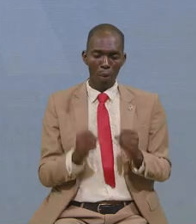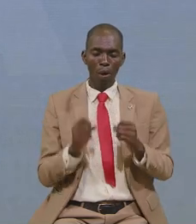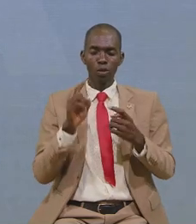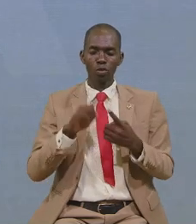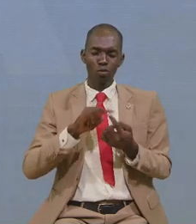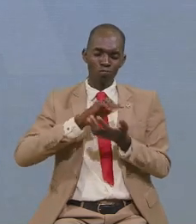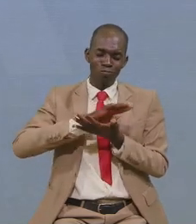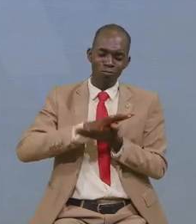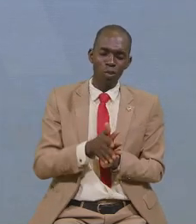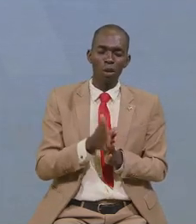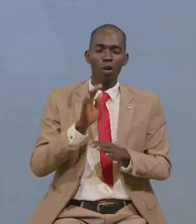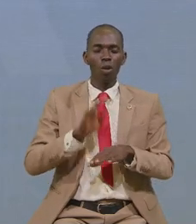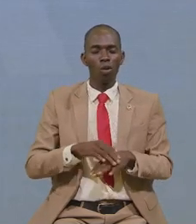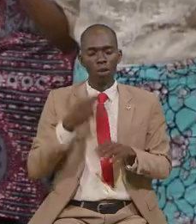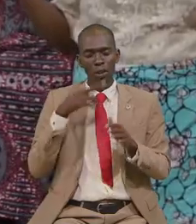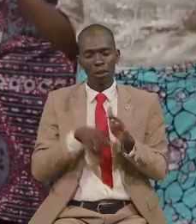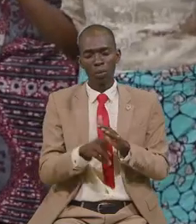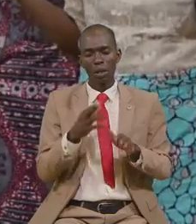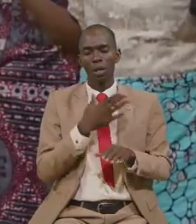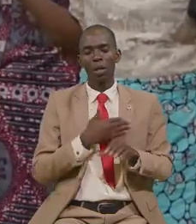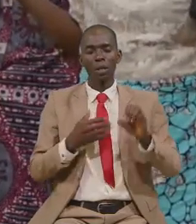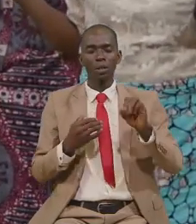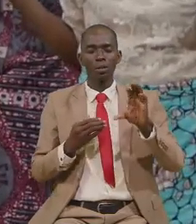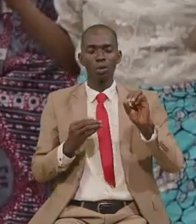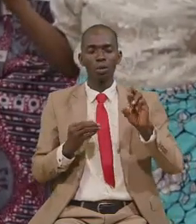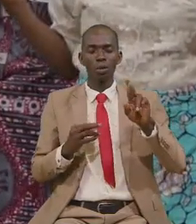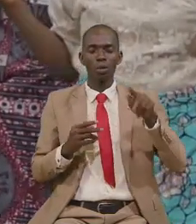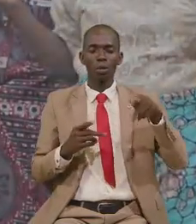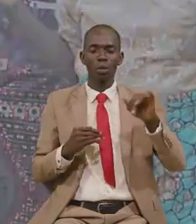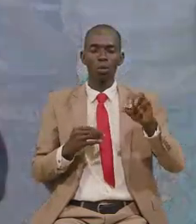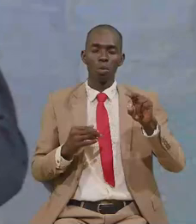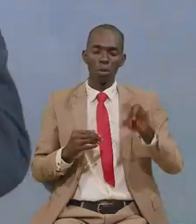tread on serpents and scorpions. Physical,